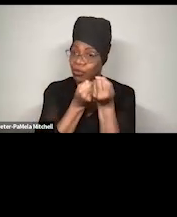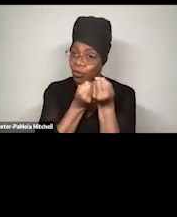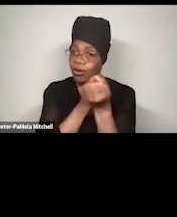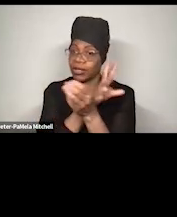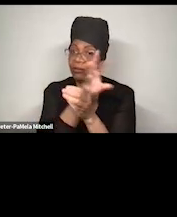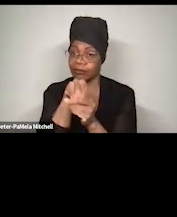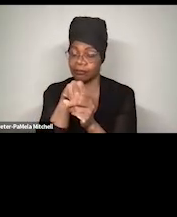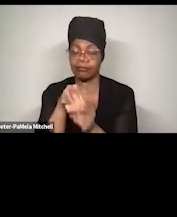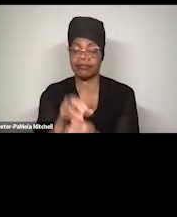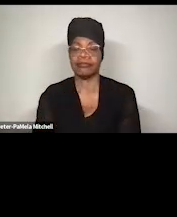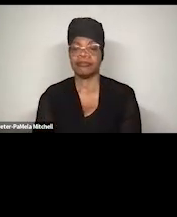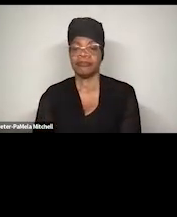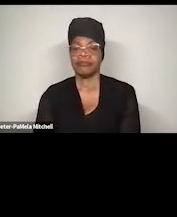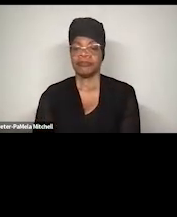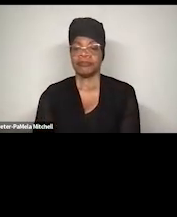So